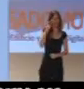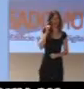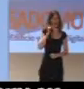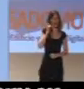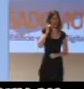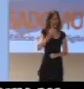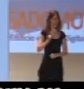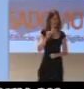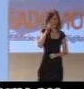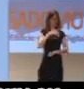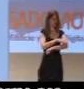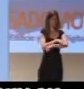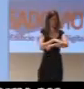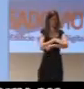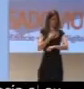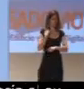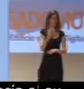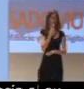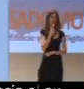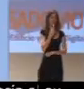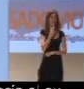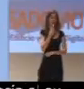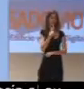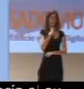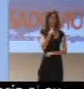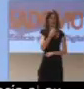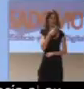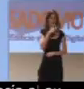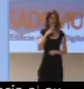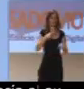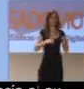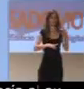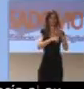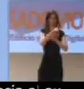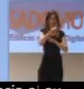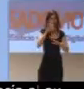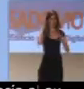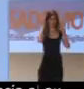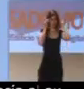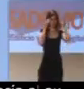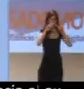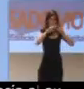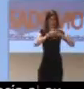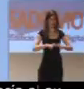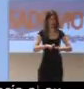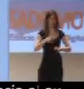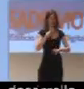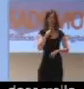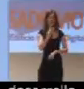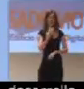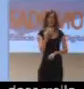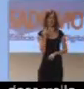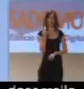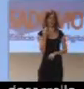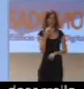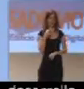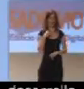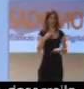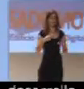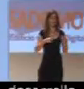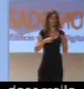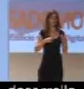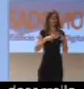development, and I'm now going to refer to the Finnish Minister